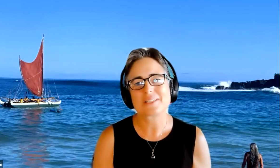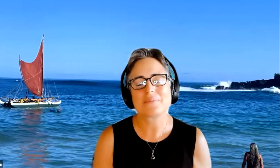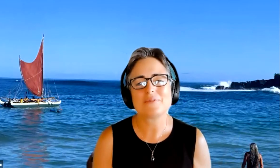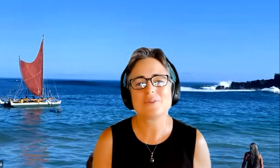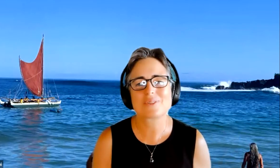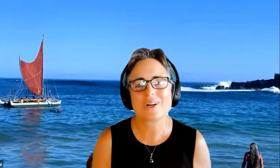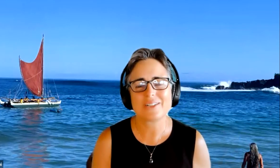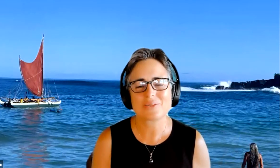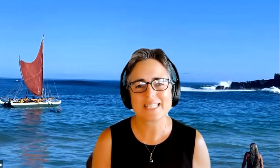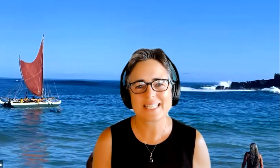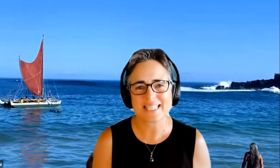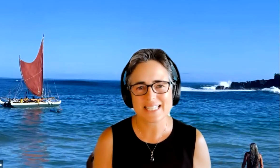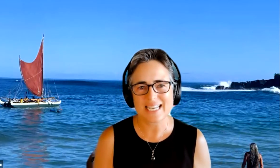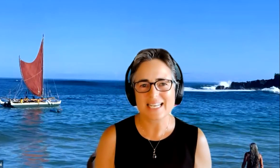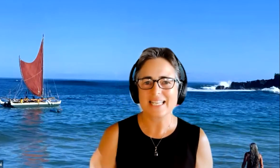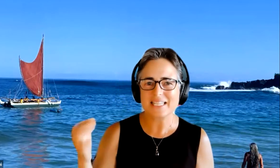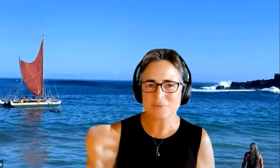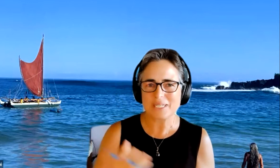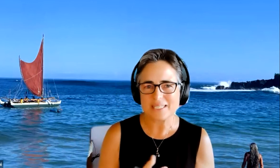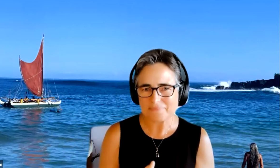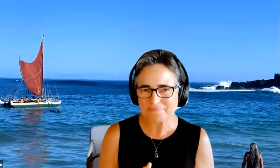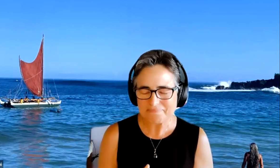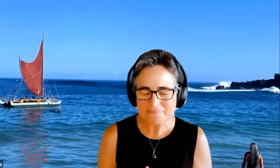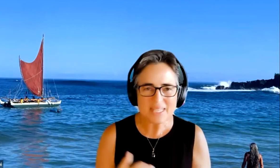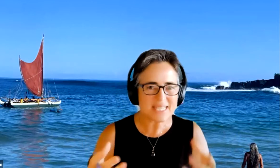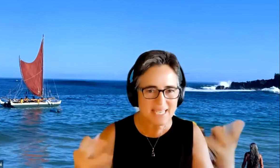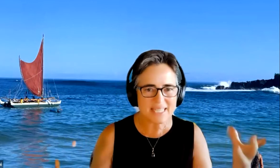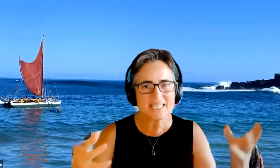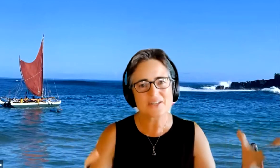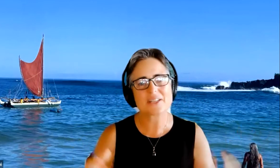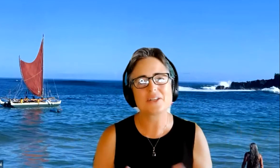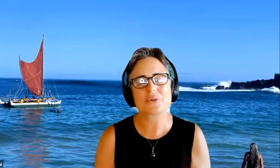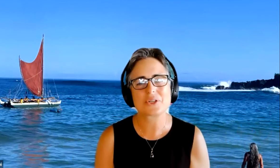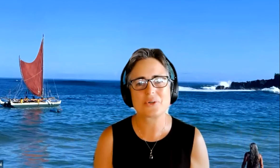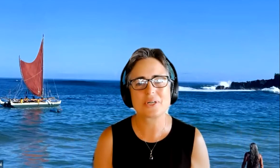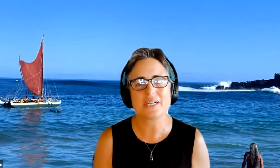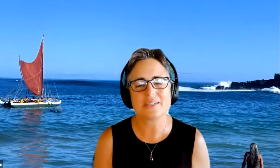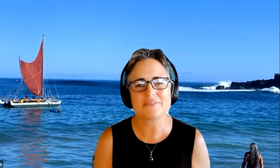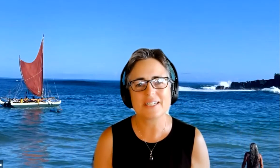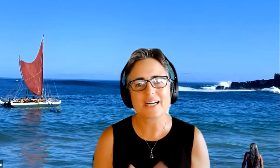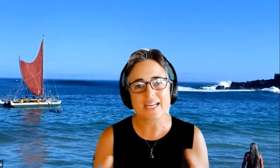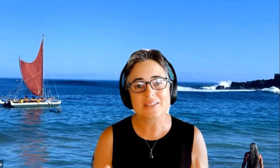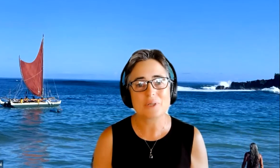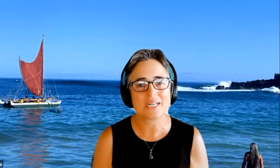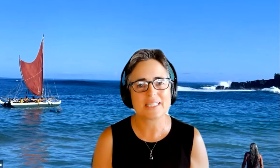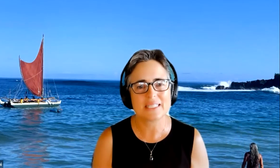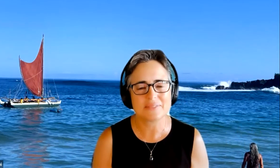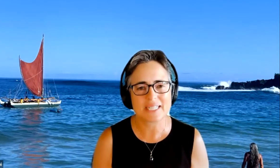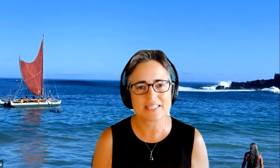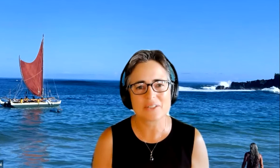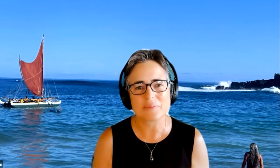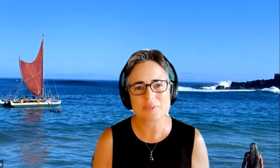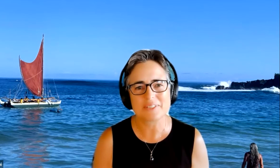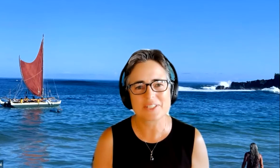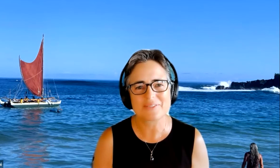canoe that some of you saw in 2016. And this one is sailing here on the north shore of the island where I live.